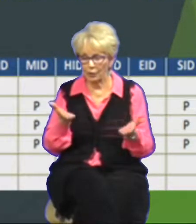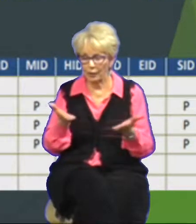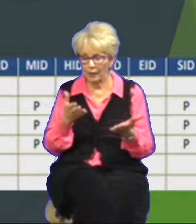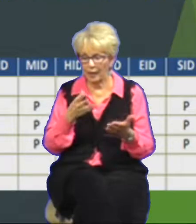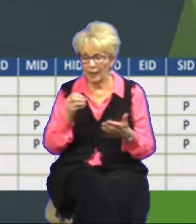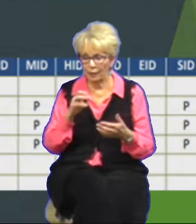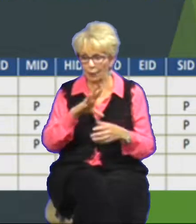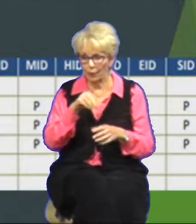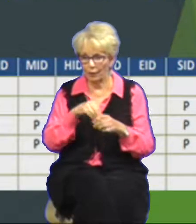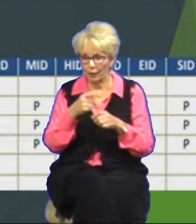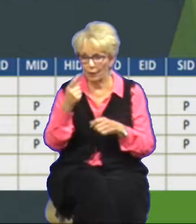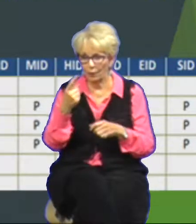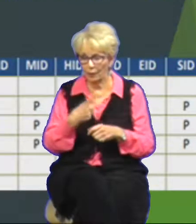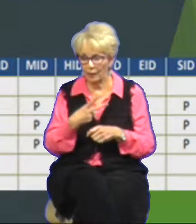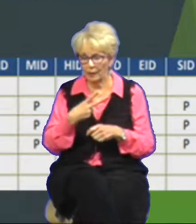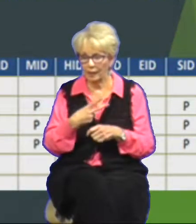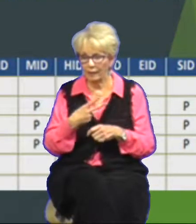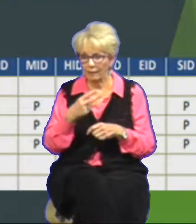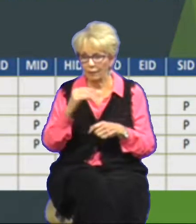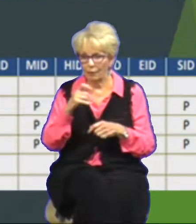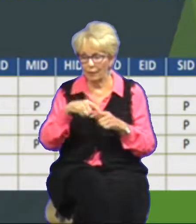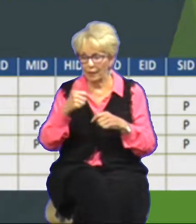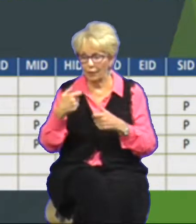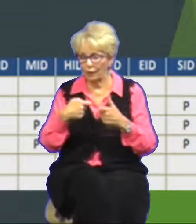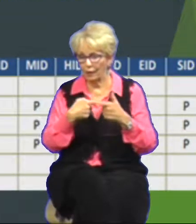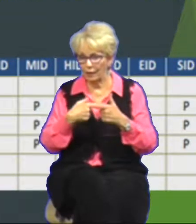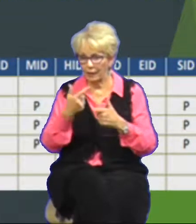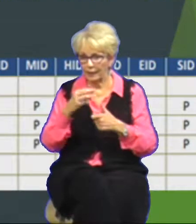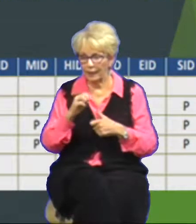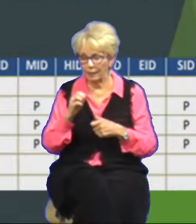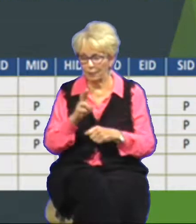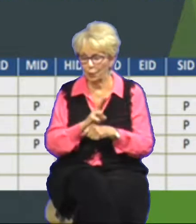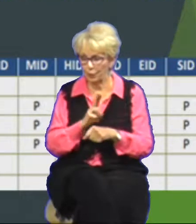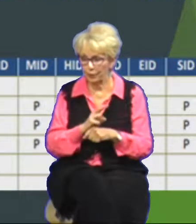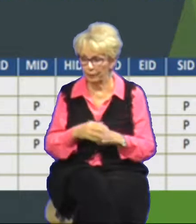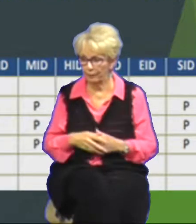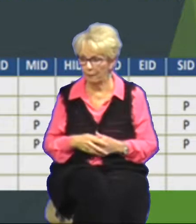or within 1/2 mile of any other electronic gaming use.